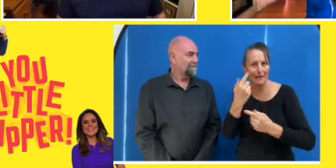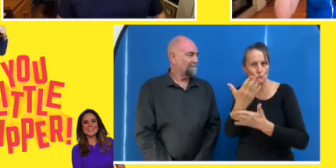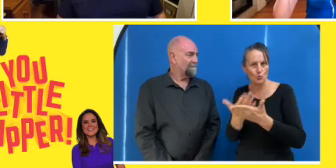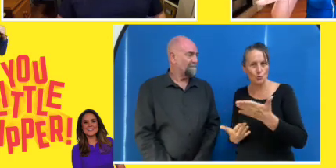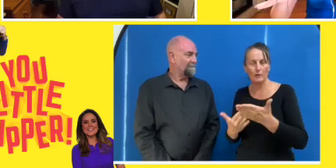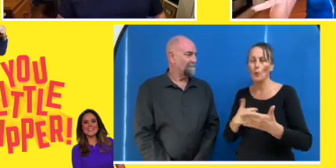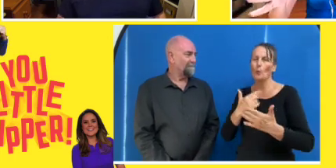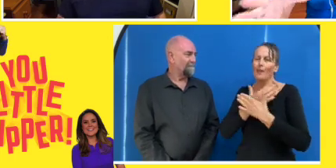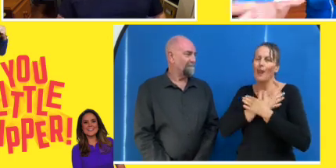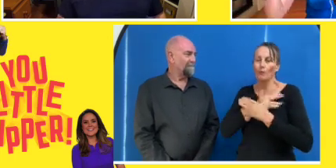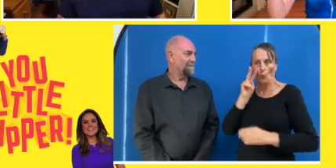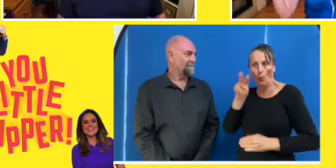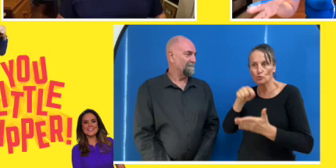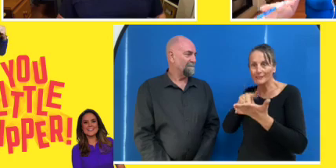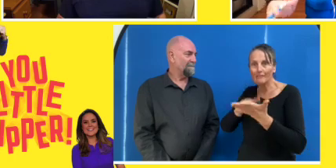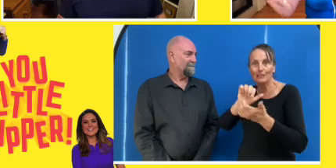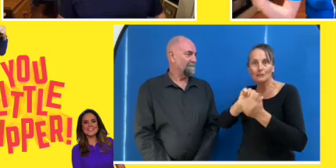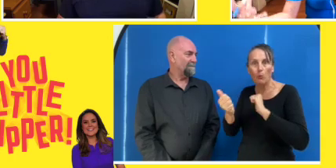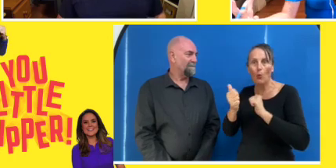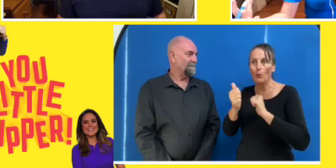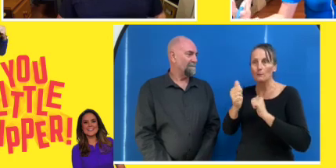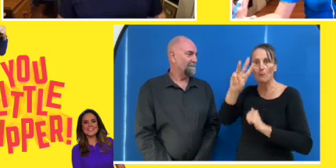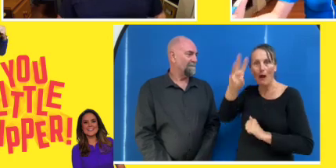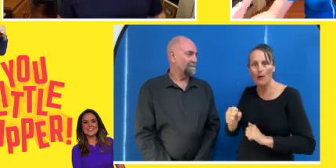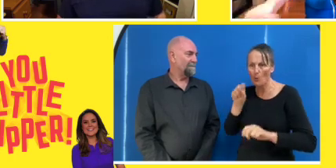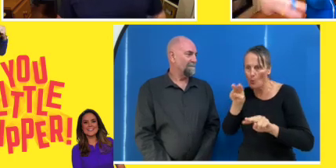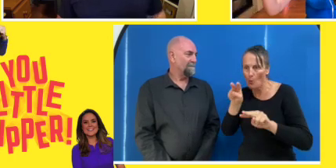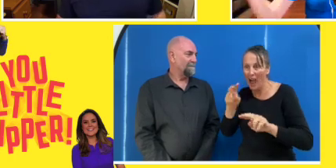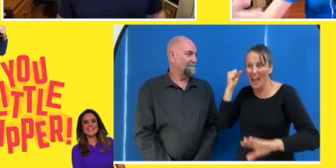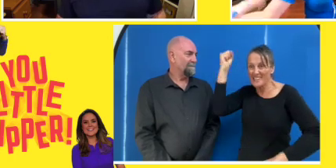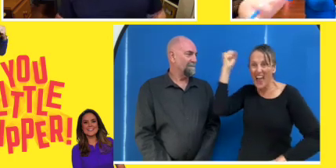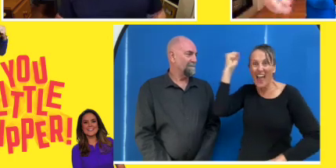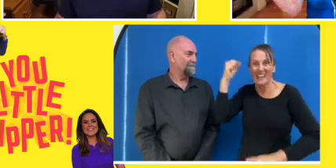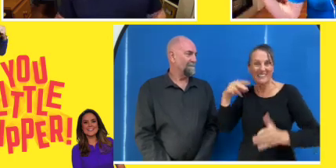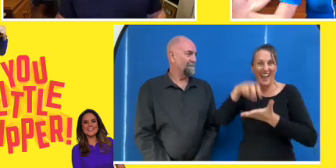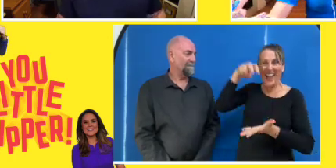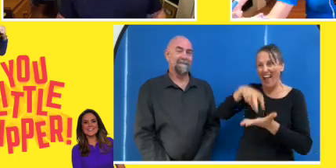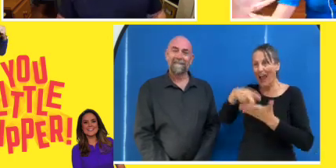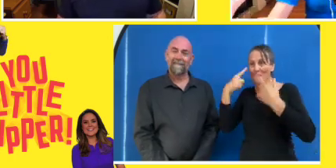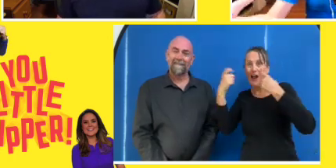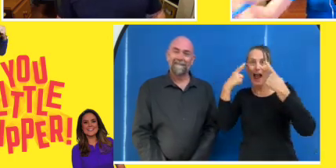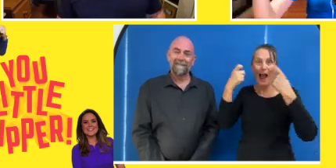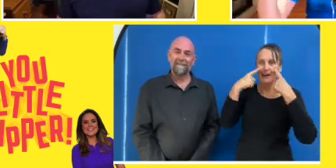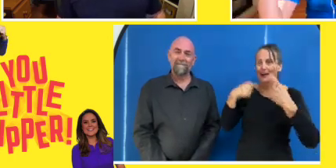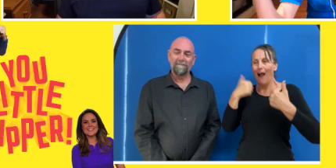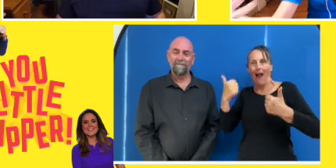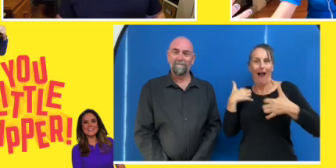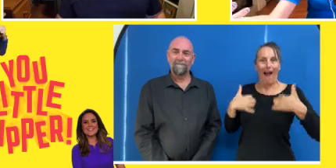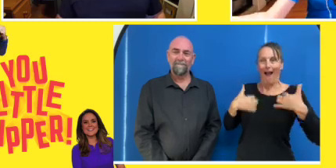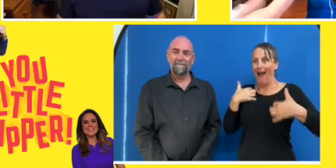explain. So stay with me here, because we love a You Little Ripper moment that gets us screaming, gets us cheering in joy, gets